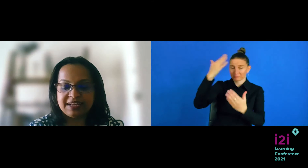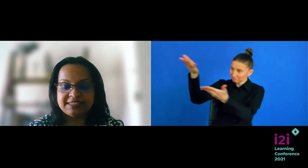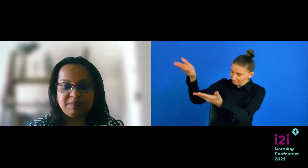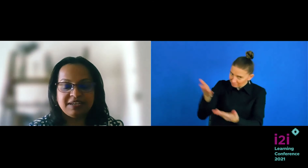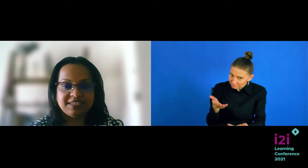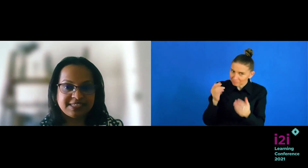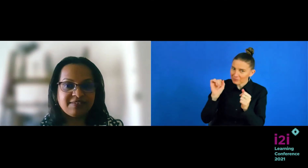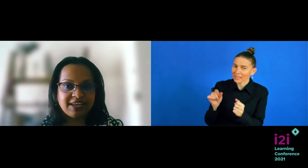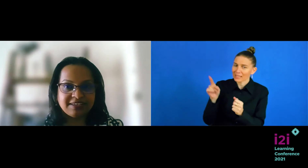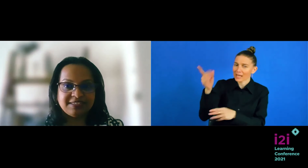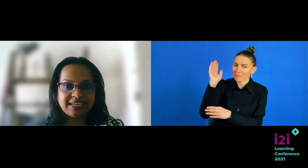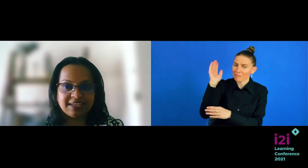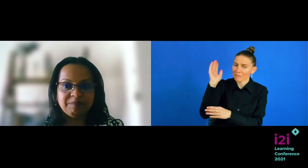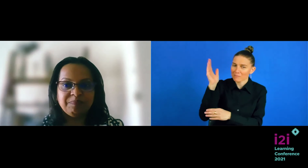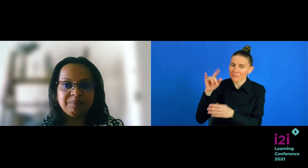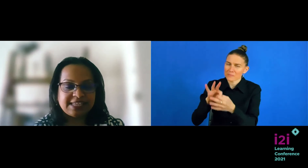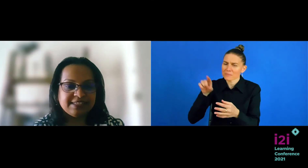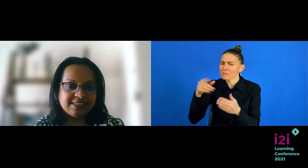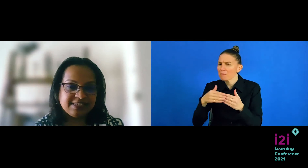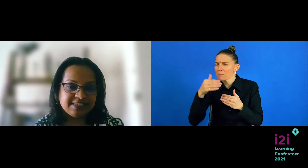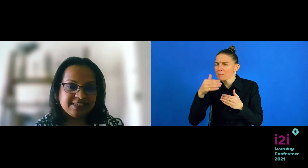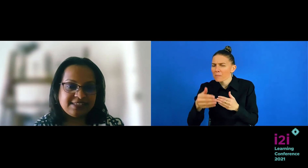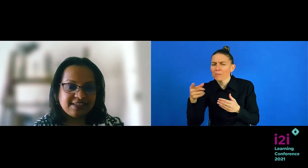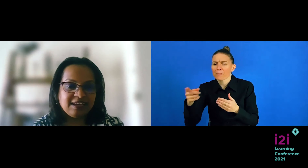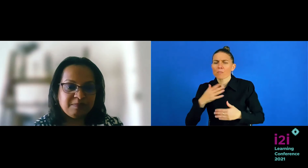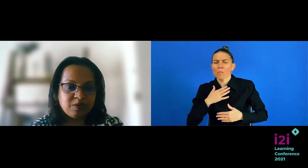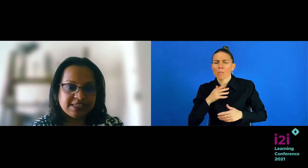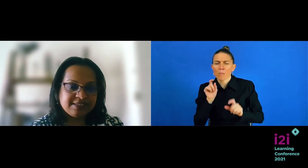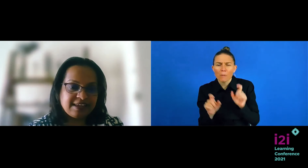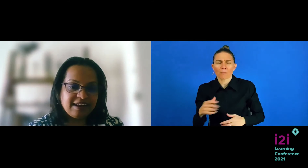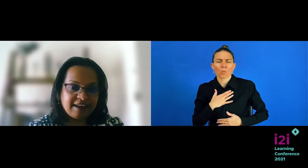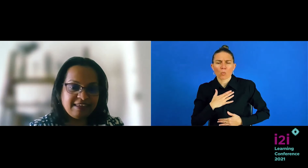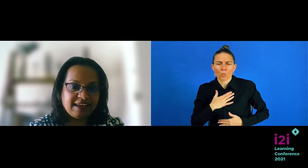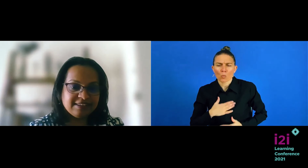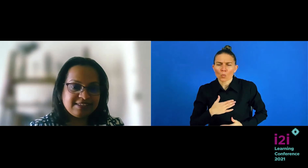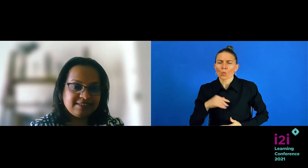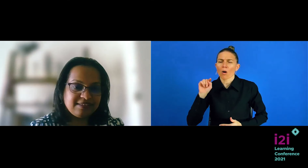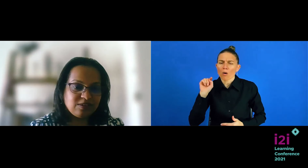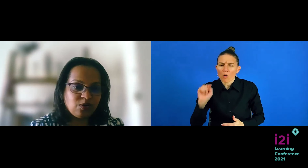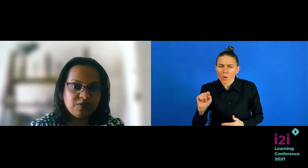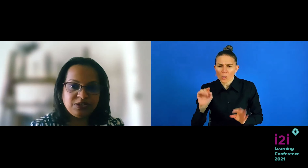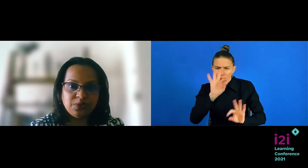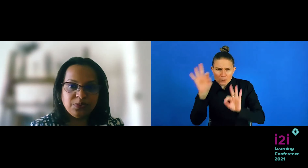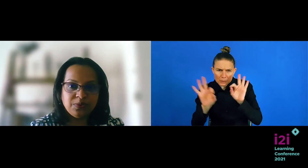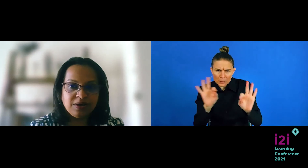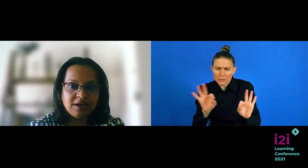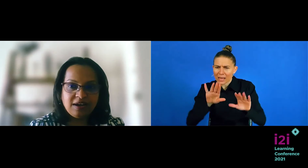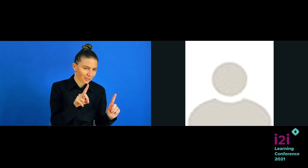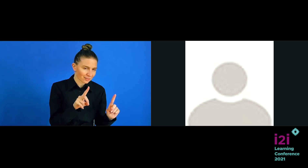to collect disability disaggregated data during the census process and anything else? Over to